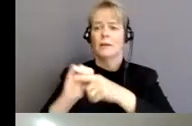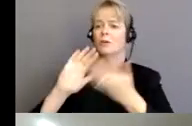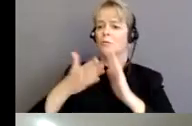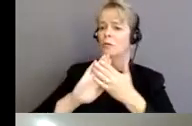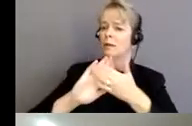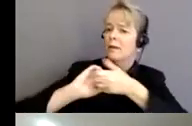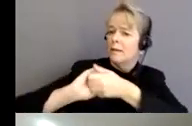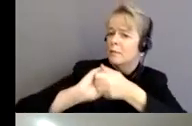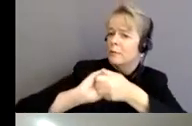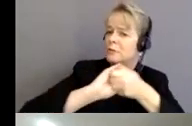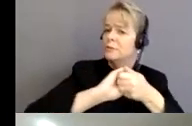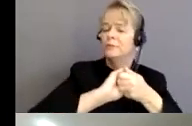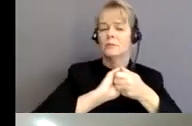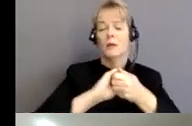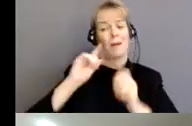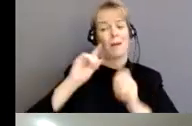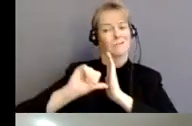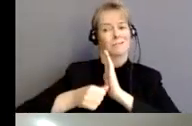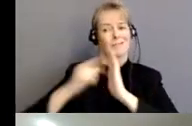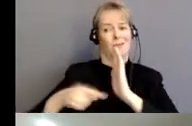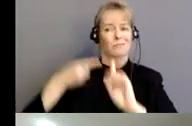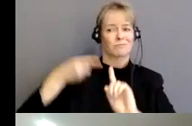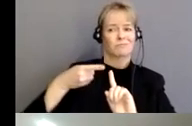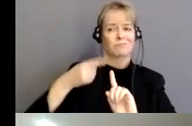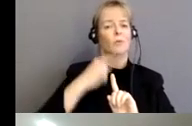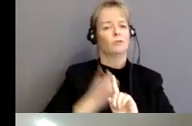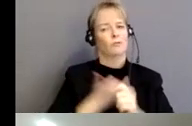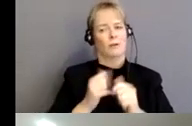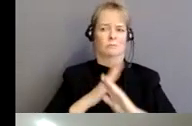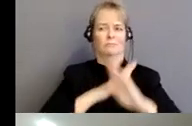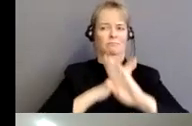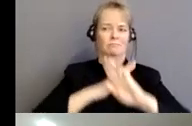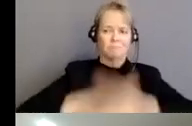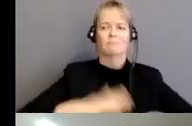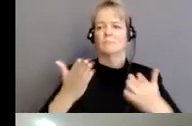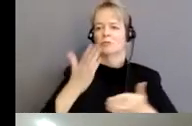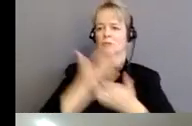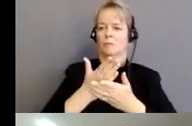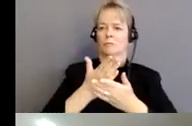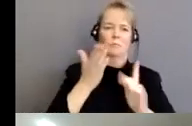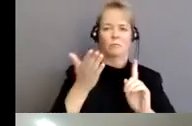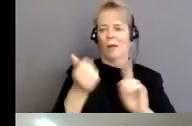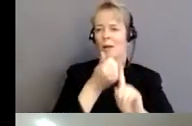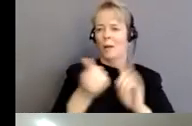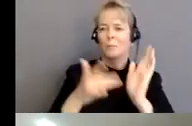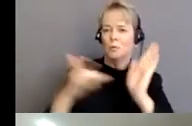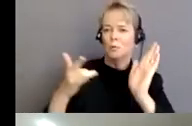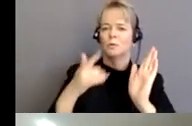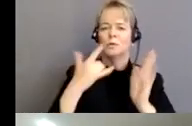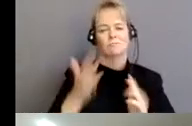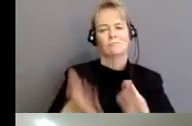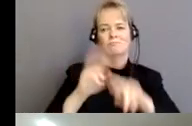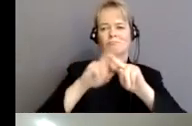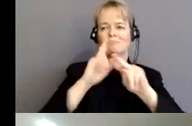our bottom line is making sure that we stop abuse and restore respect, and engaging people that we all have a role to play in preventing